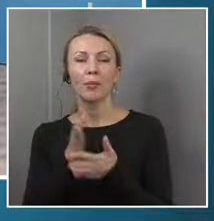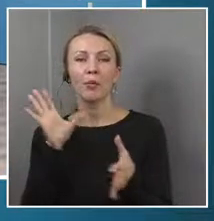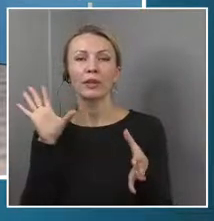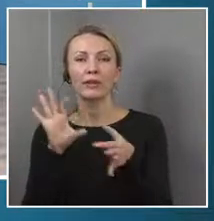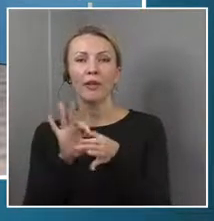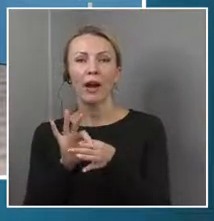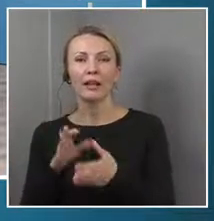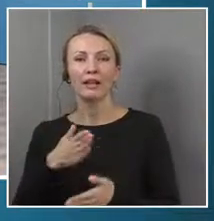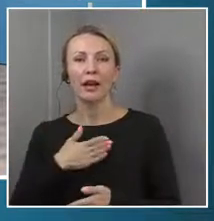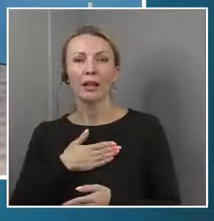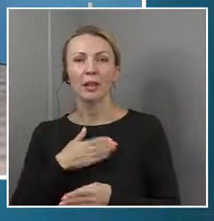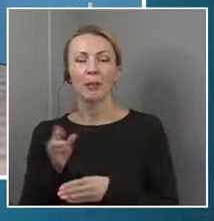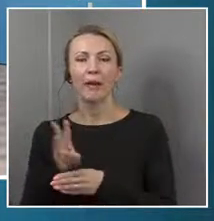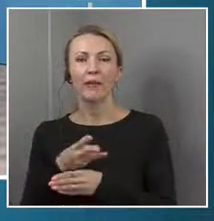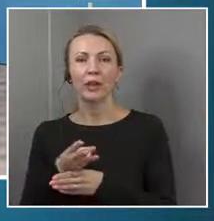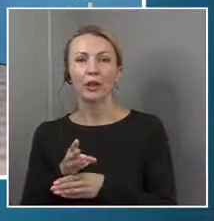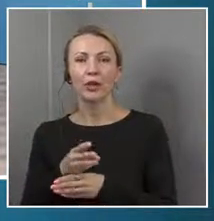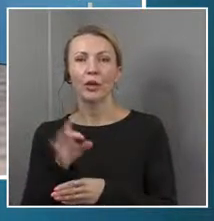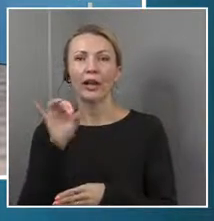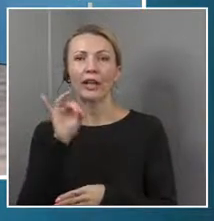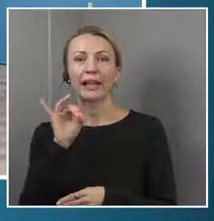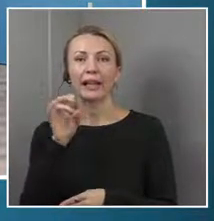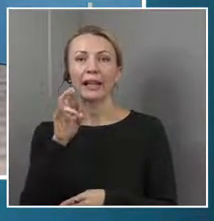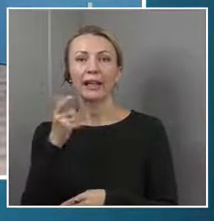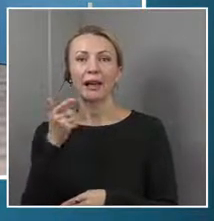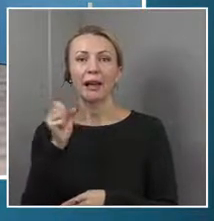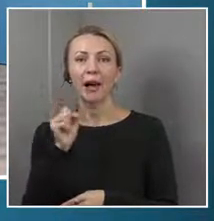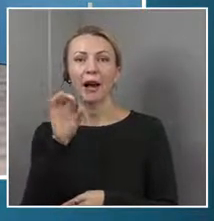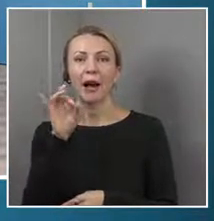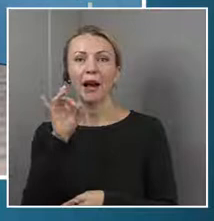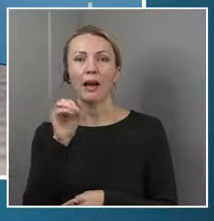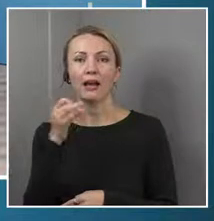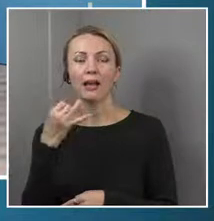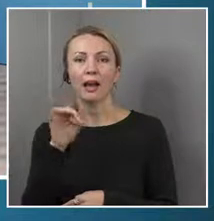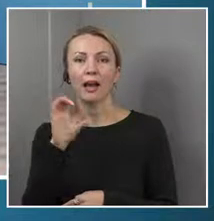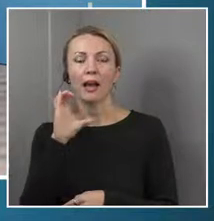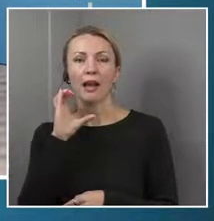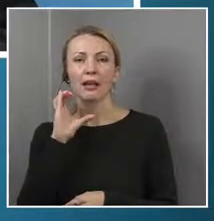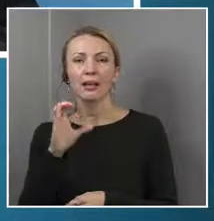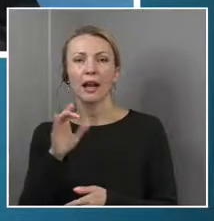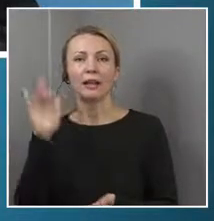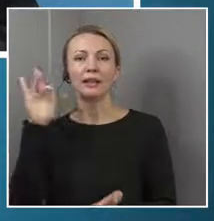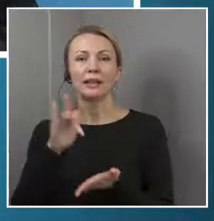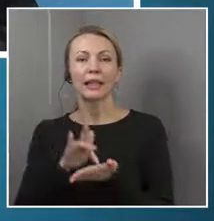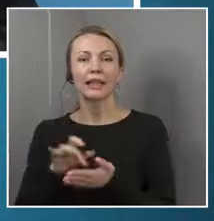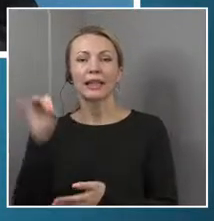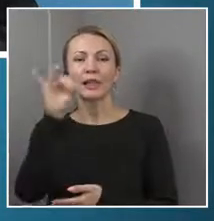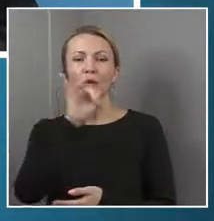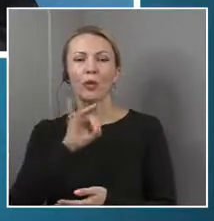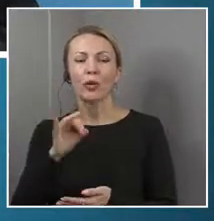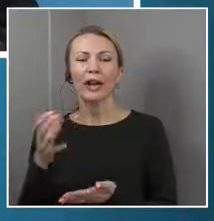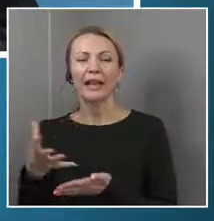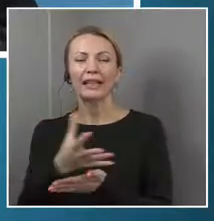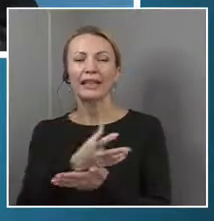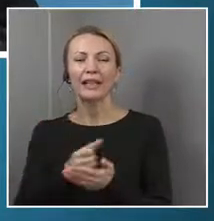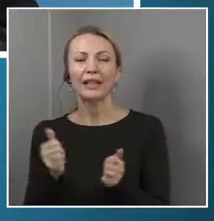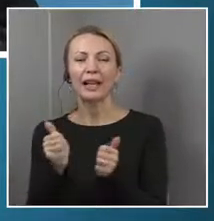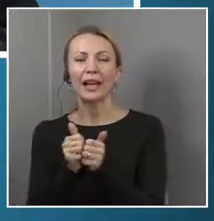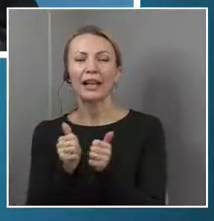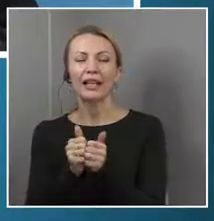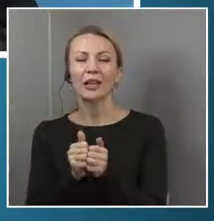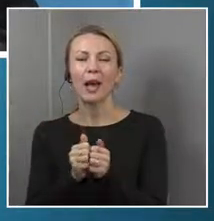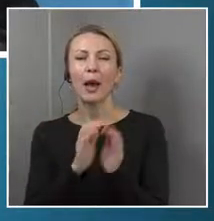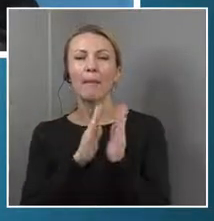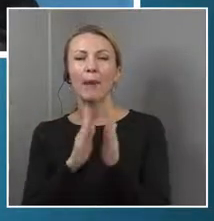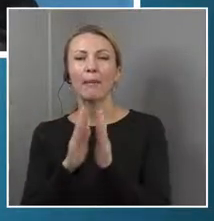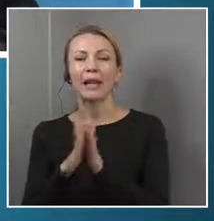And with us online, Inge Reist, director emerita, Center for the